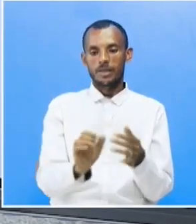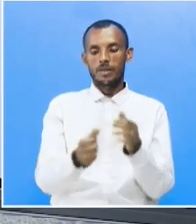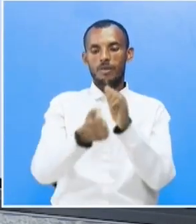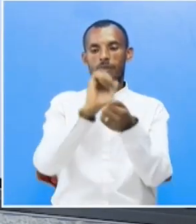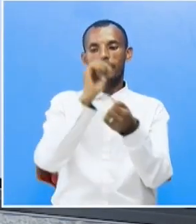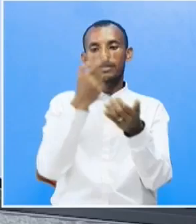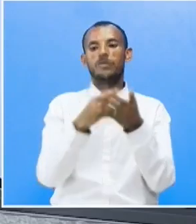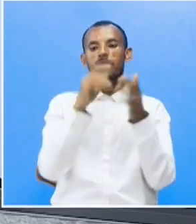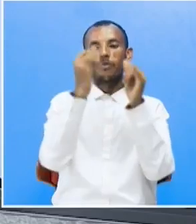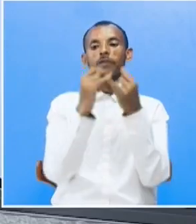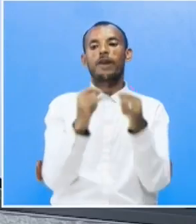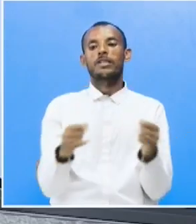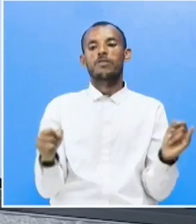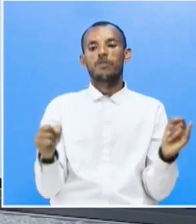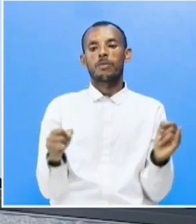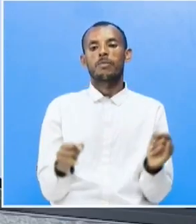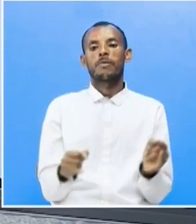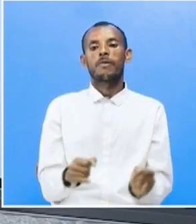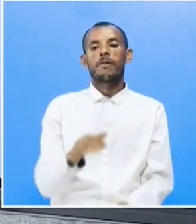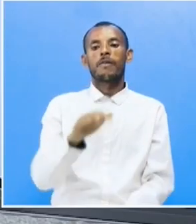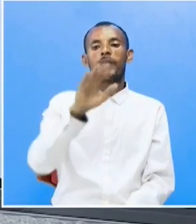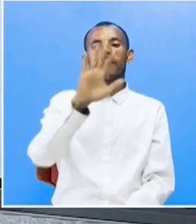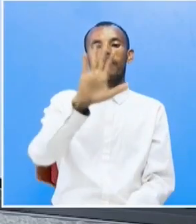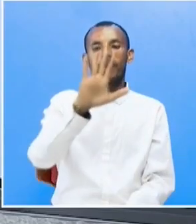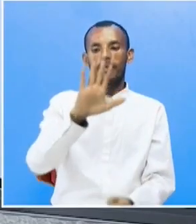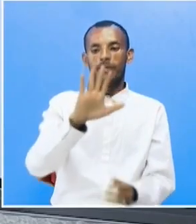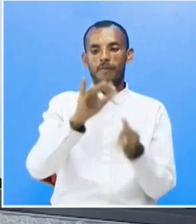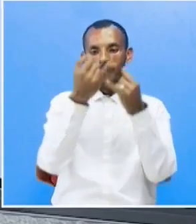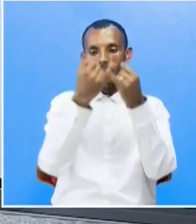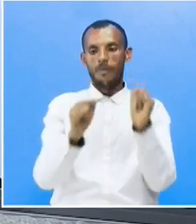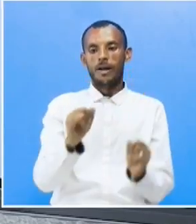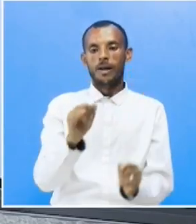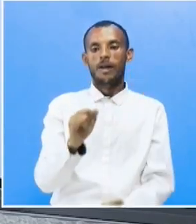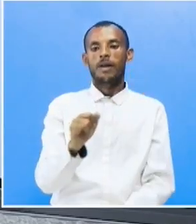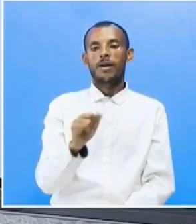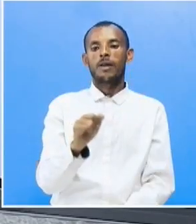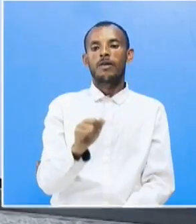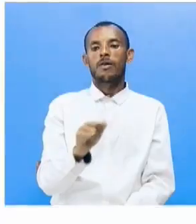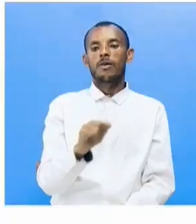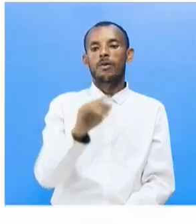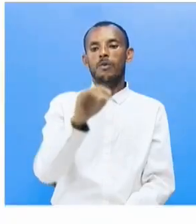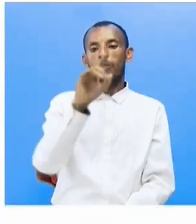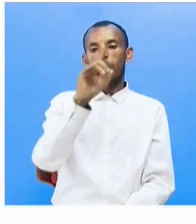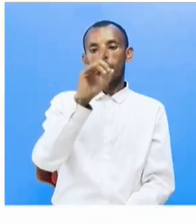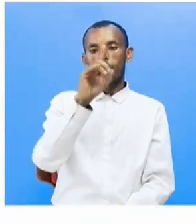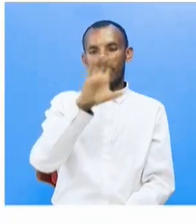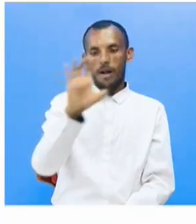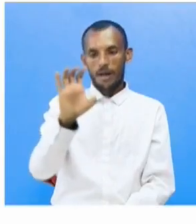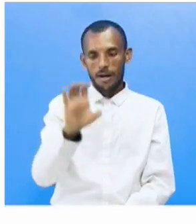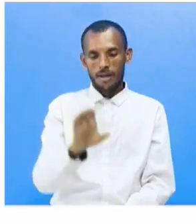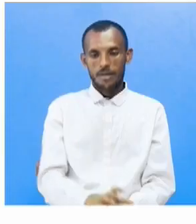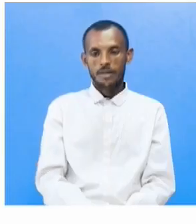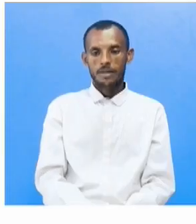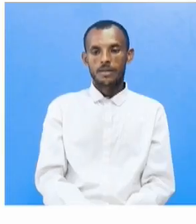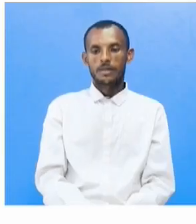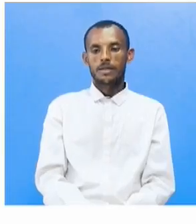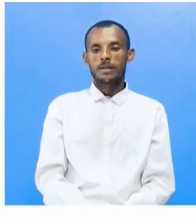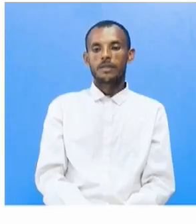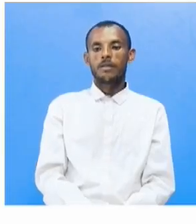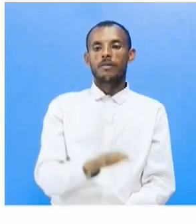into fraction form, it means 5 out of 100. Therefore, this is written as 5